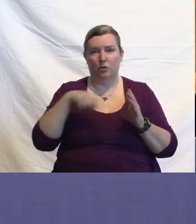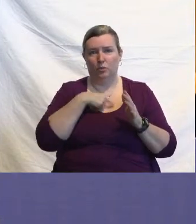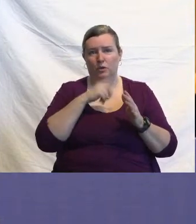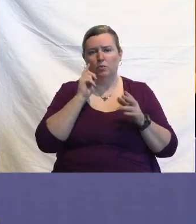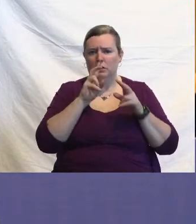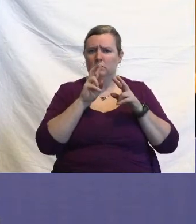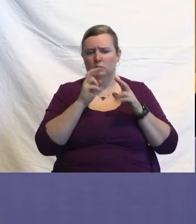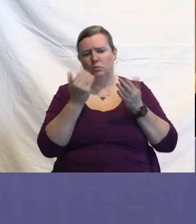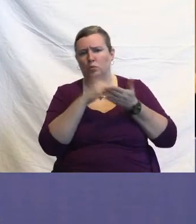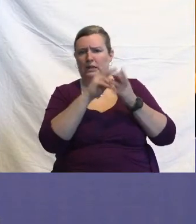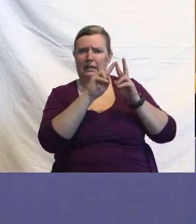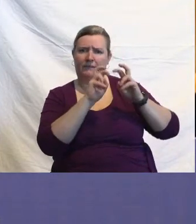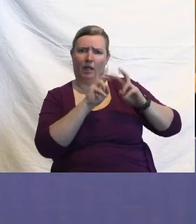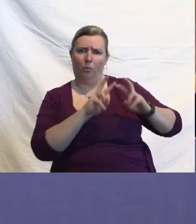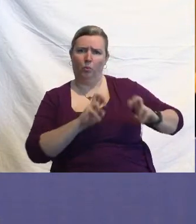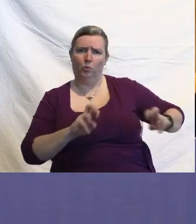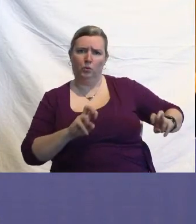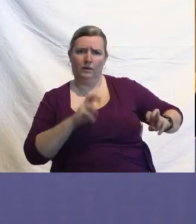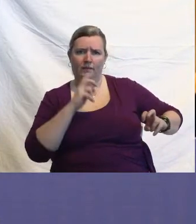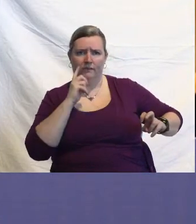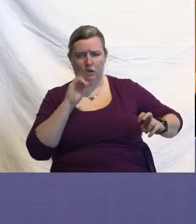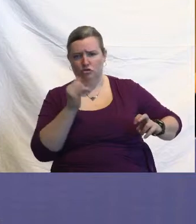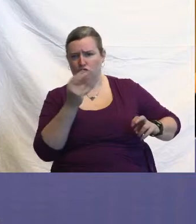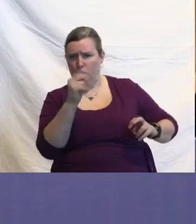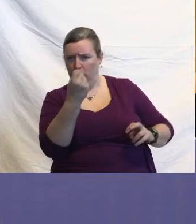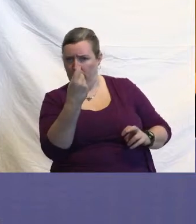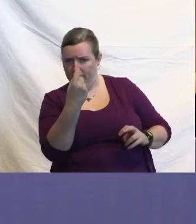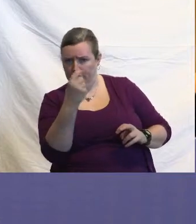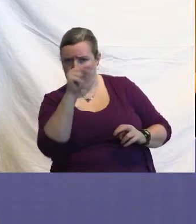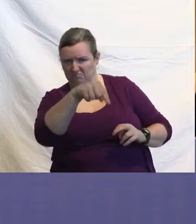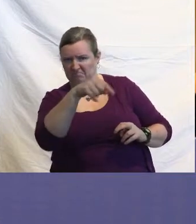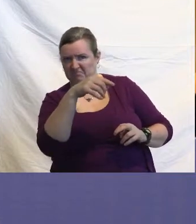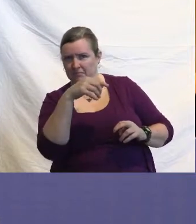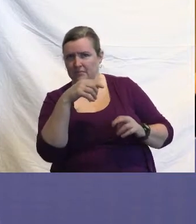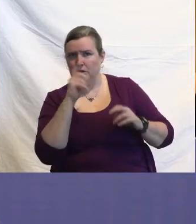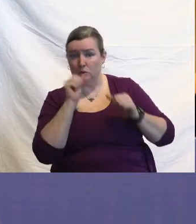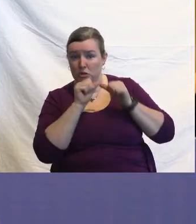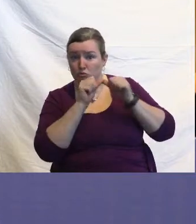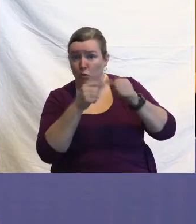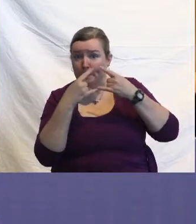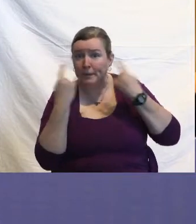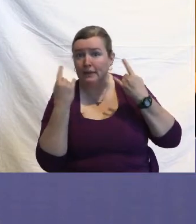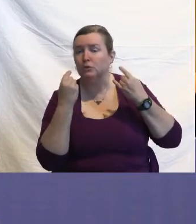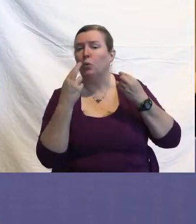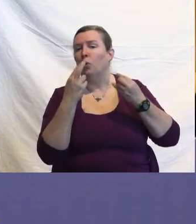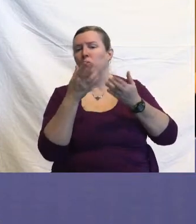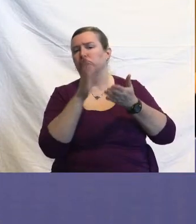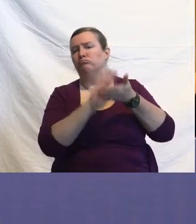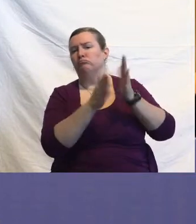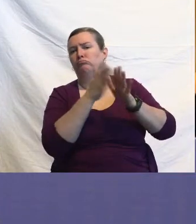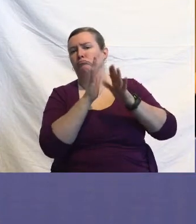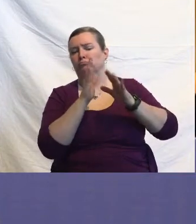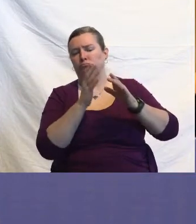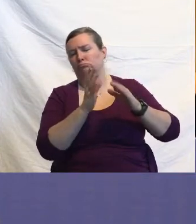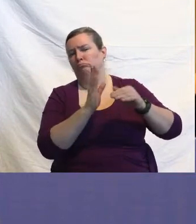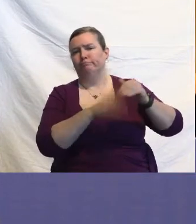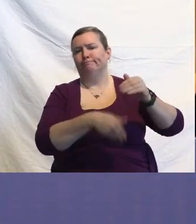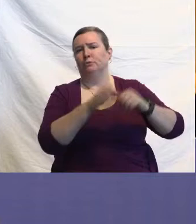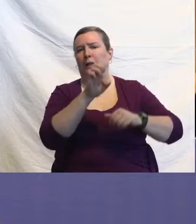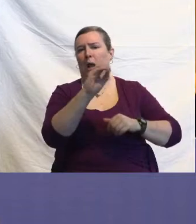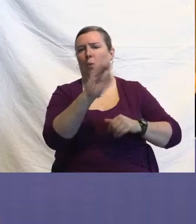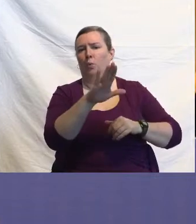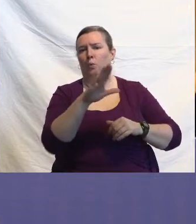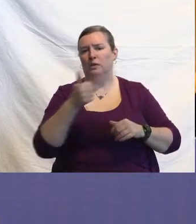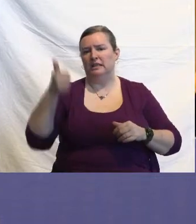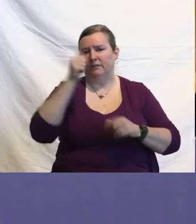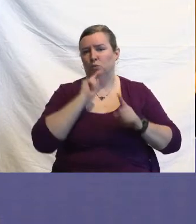But I would hope this is the beginning of a process, I can't tell you exactly when, that we'll be able to get to that place sooner than later. It's not